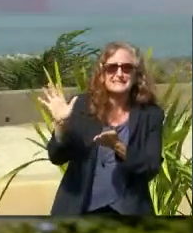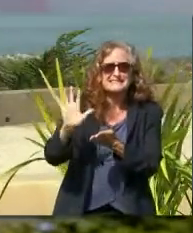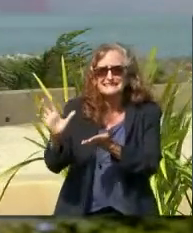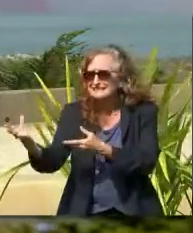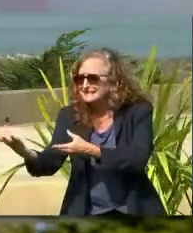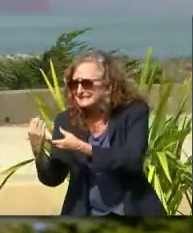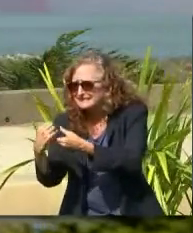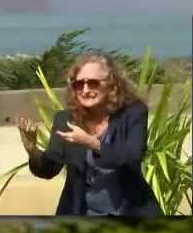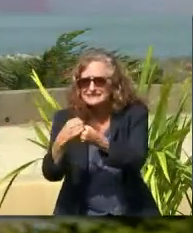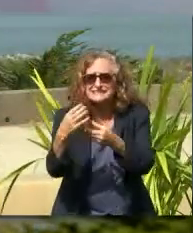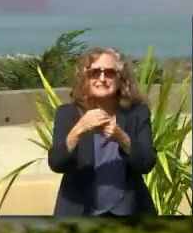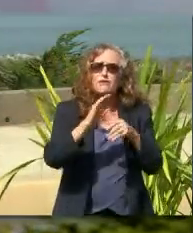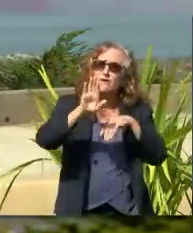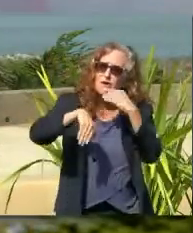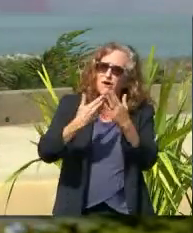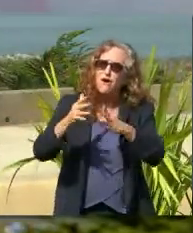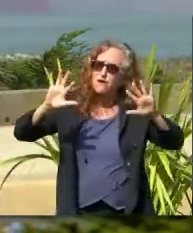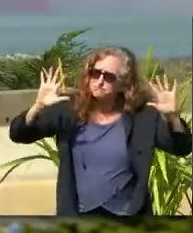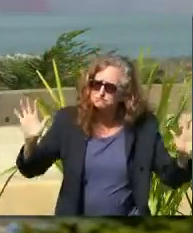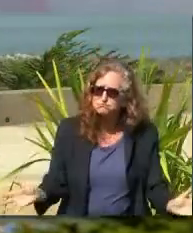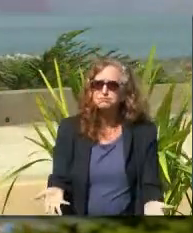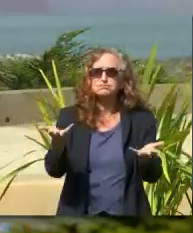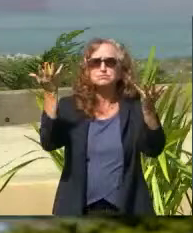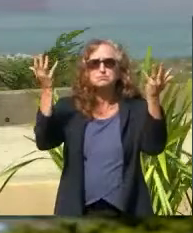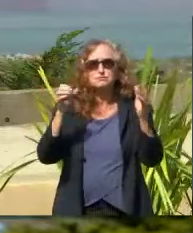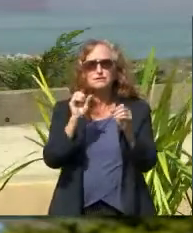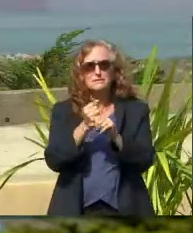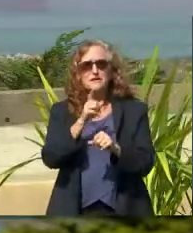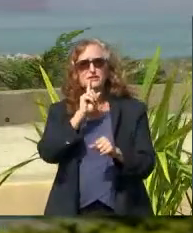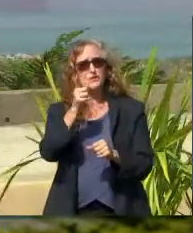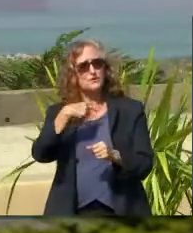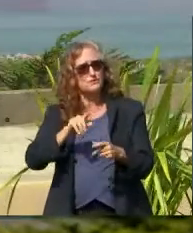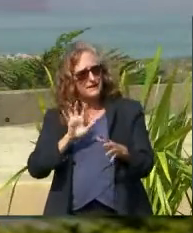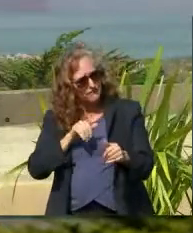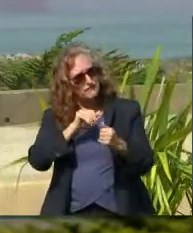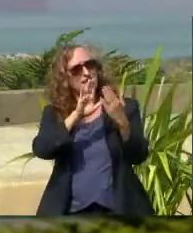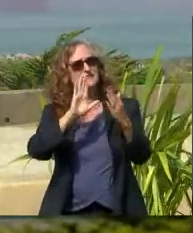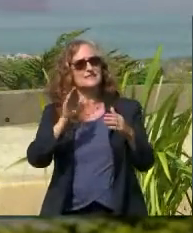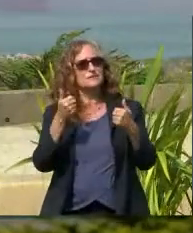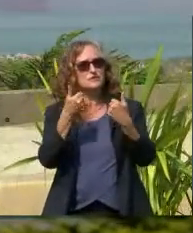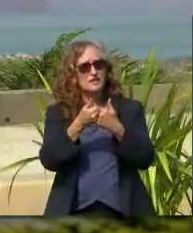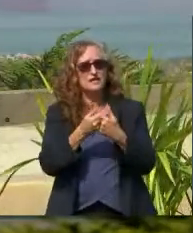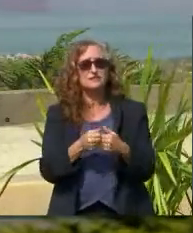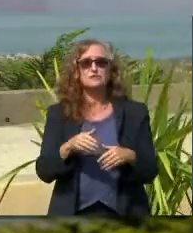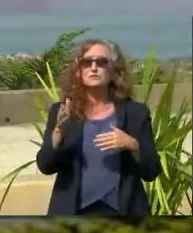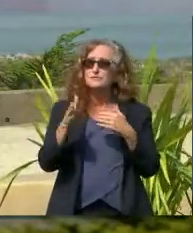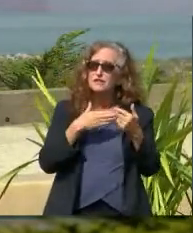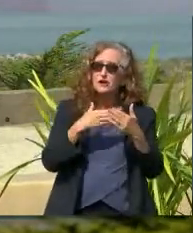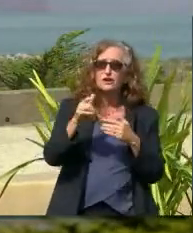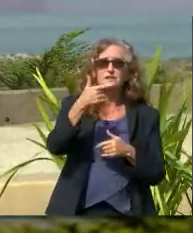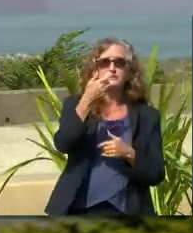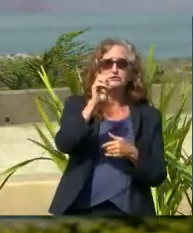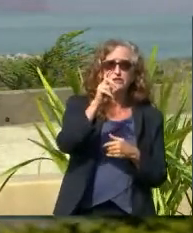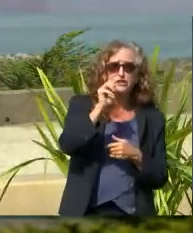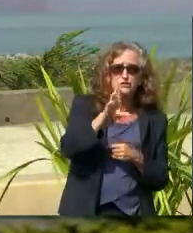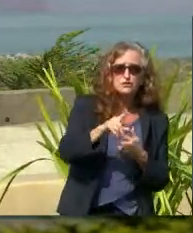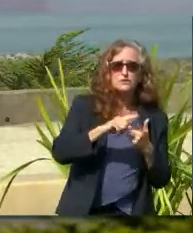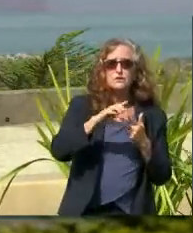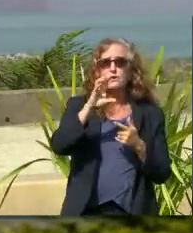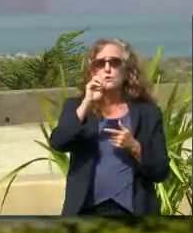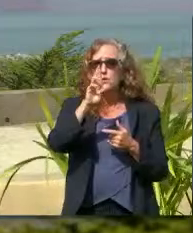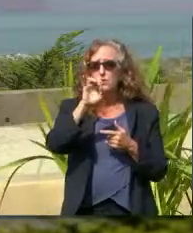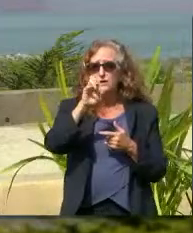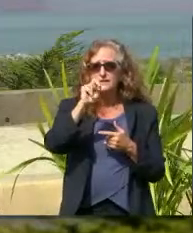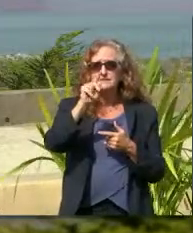up as we address this most crucial challenge that all of us face, regardless of our gender, our orientation, or where we live.